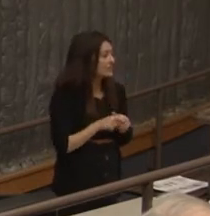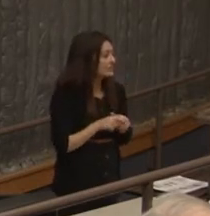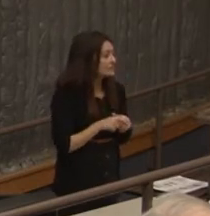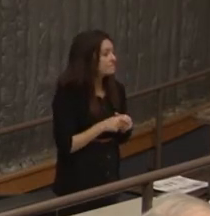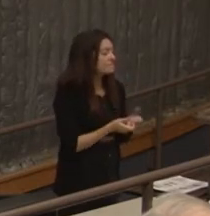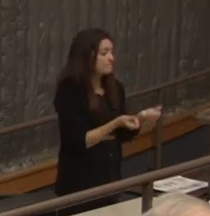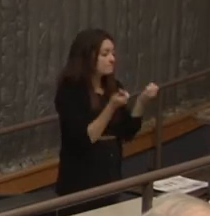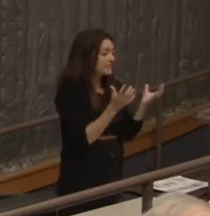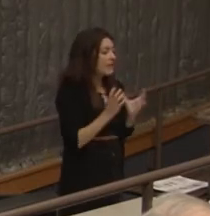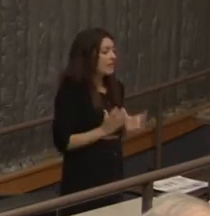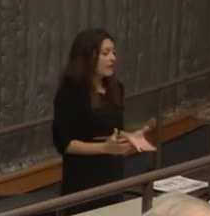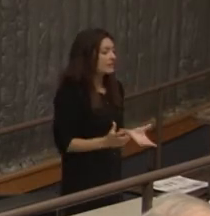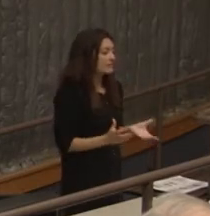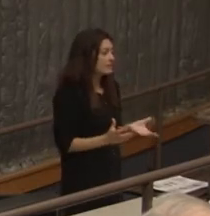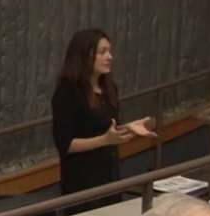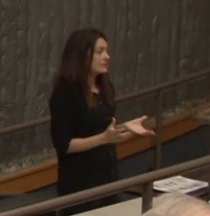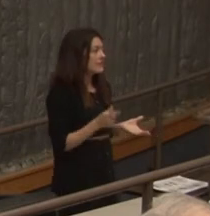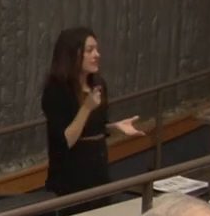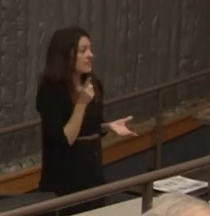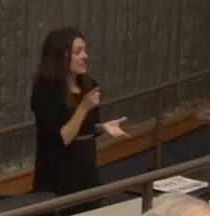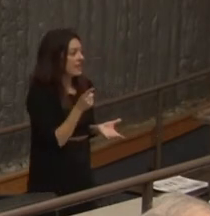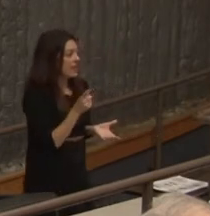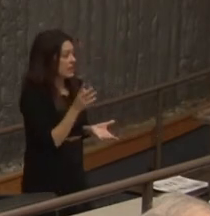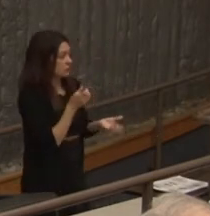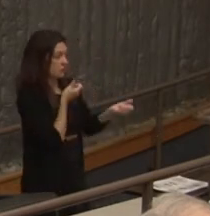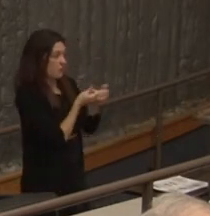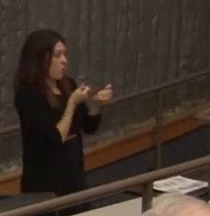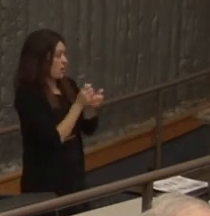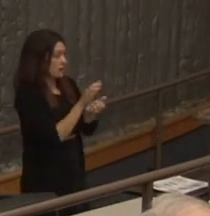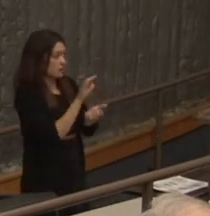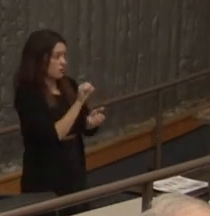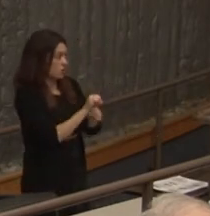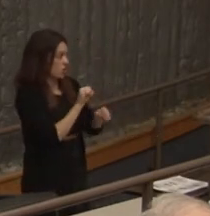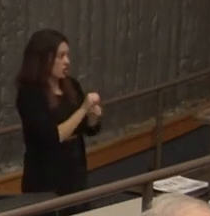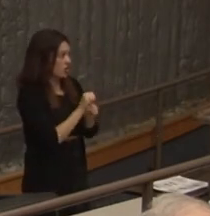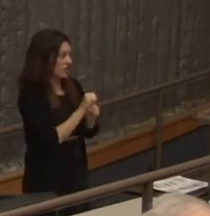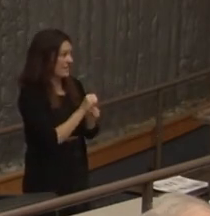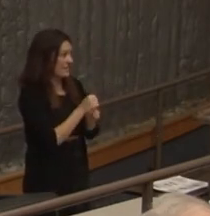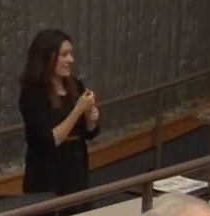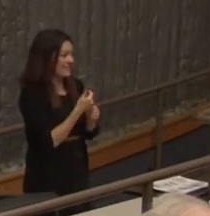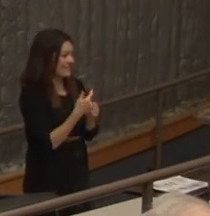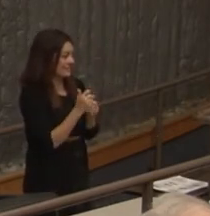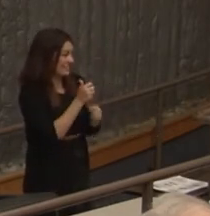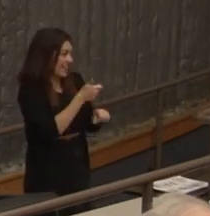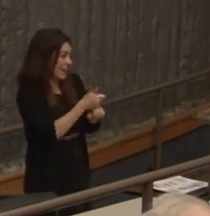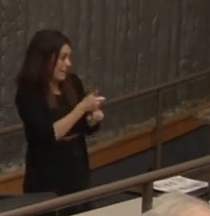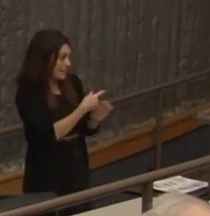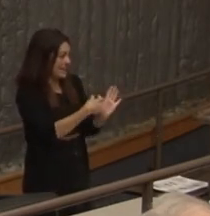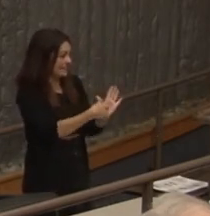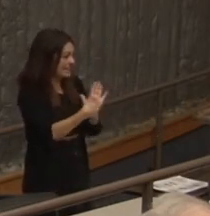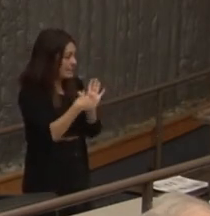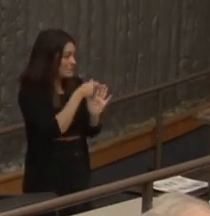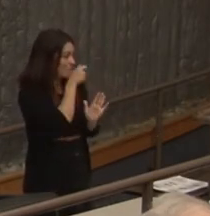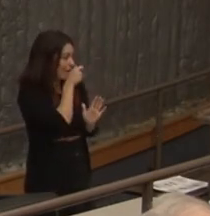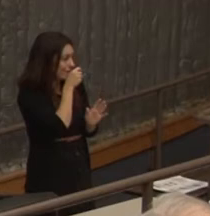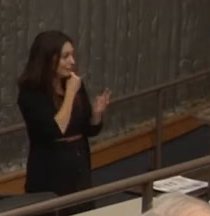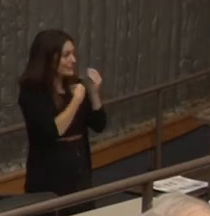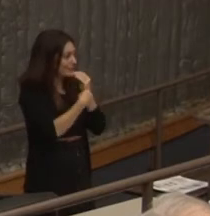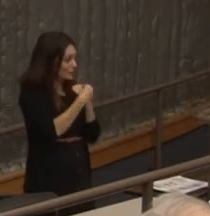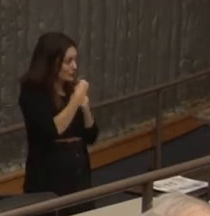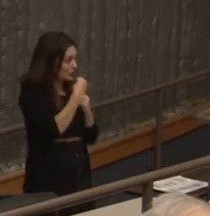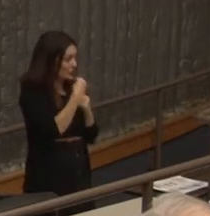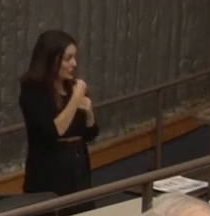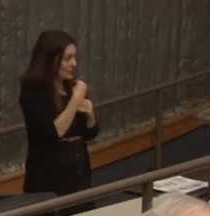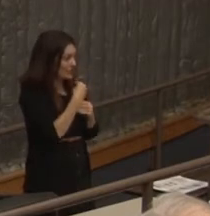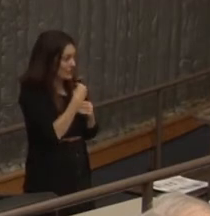who are really devotees of Sam's work. And twice a year, they have an exhibit and a private dinner, which I